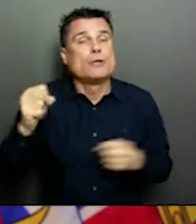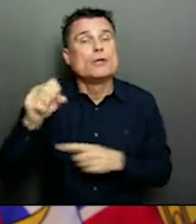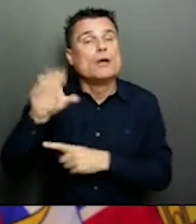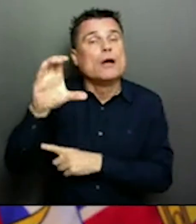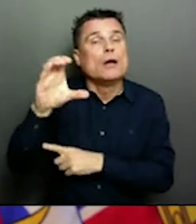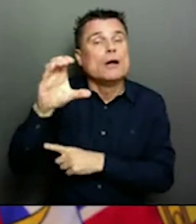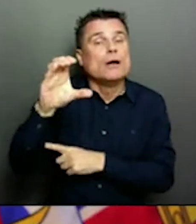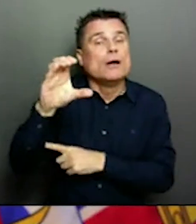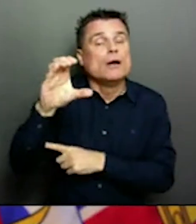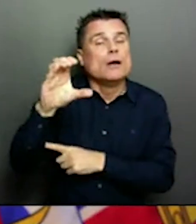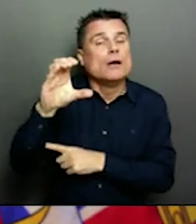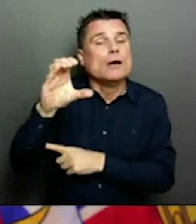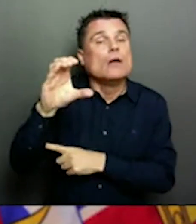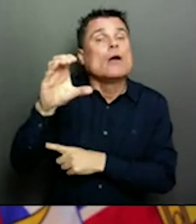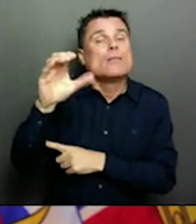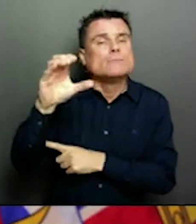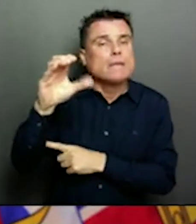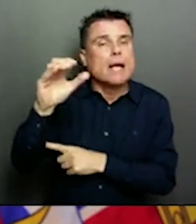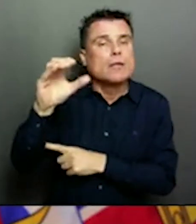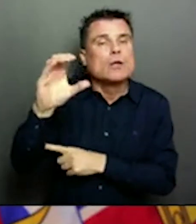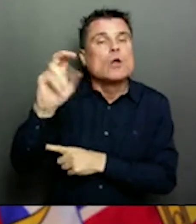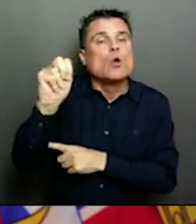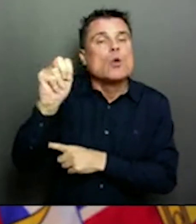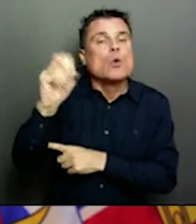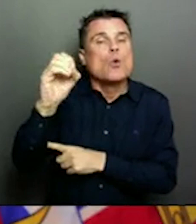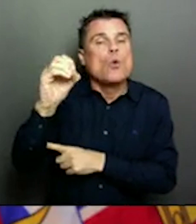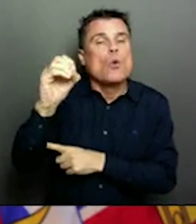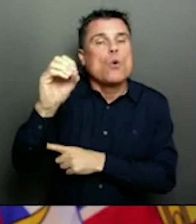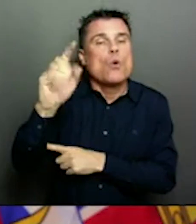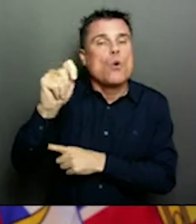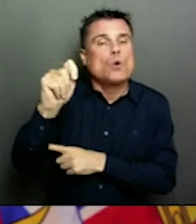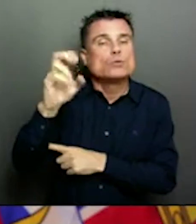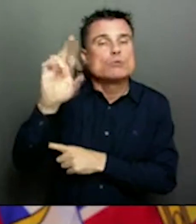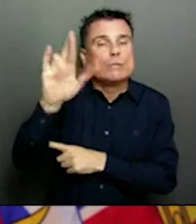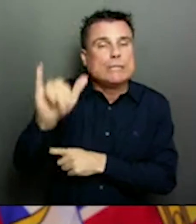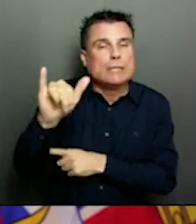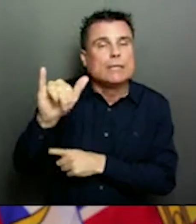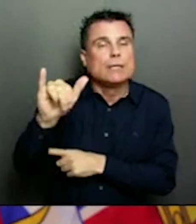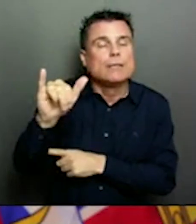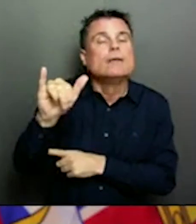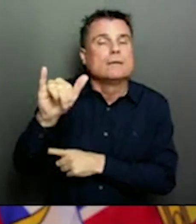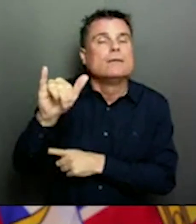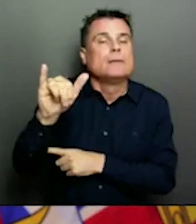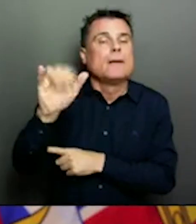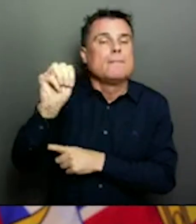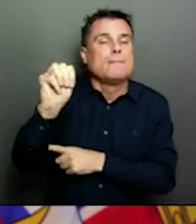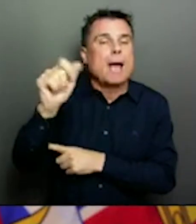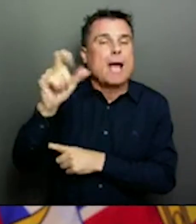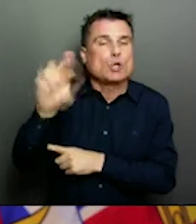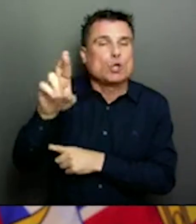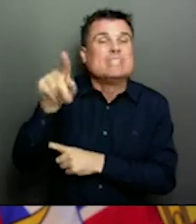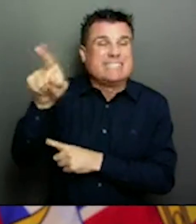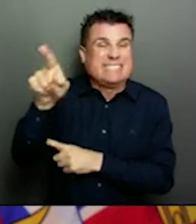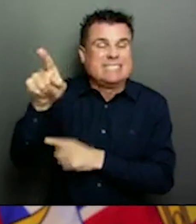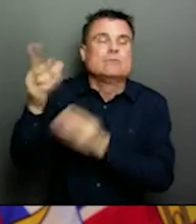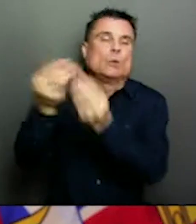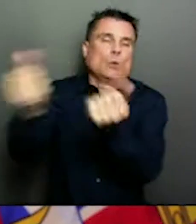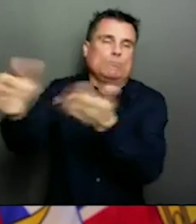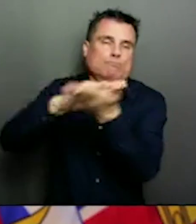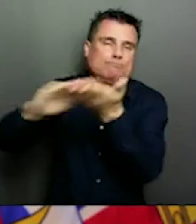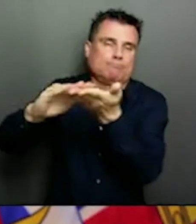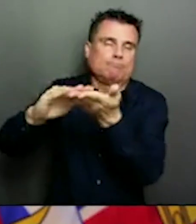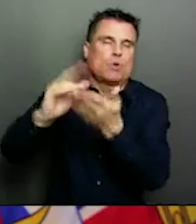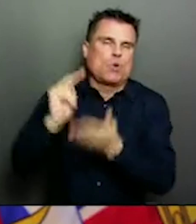have 57 active outbreaks in long-term care and assisted living, and 8 in acute care units, involving